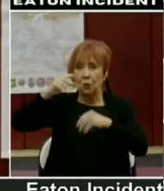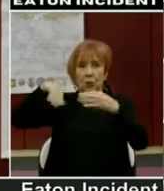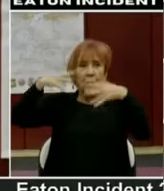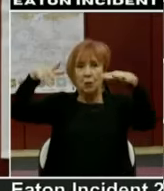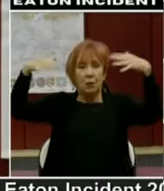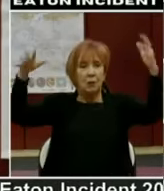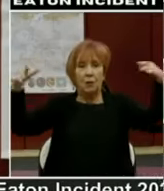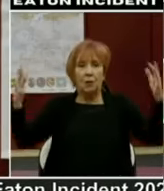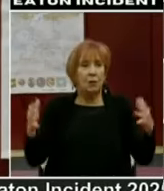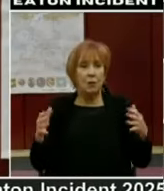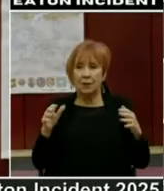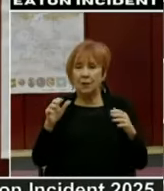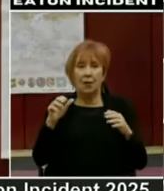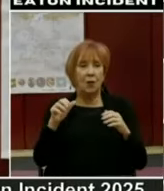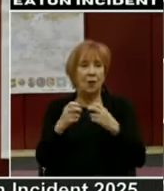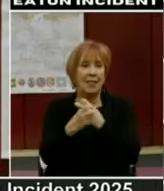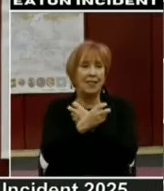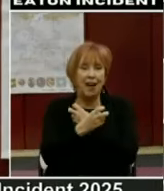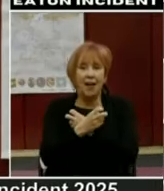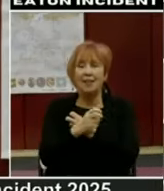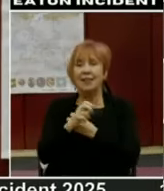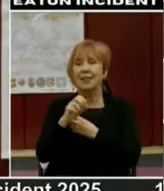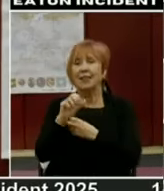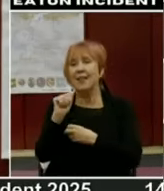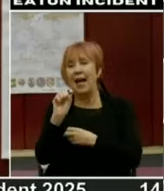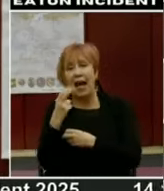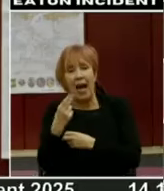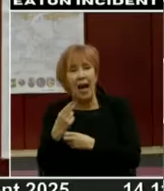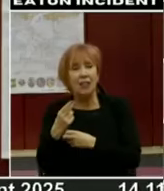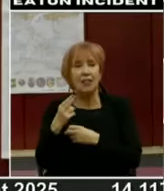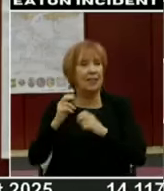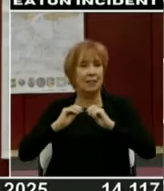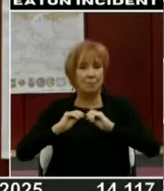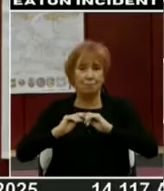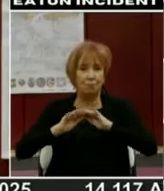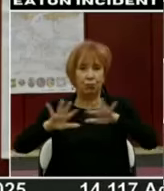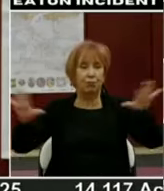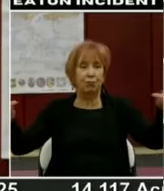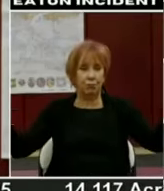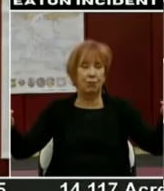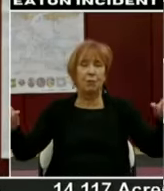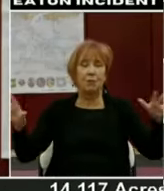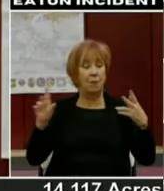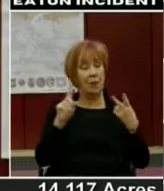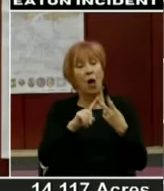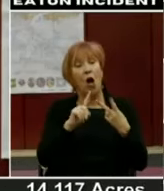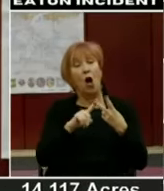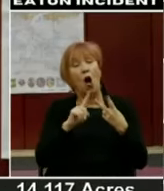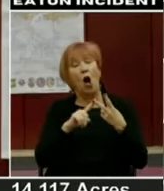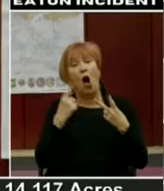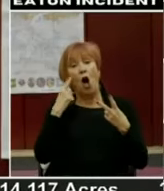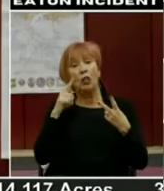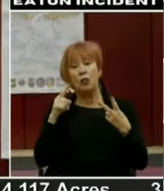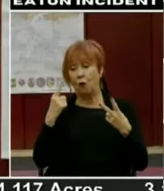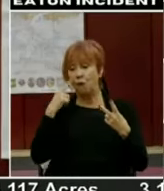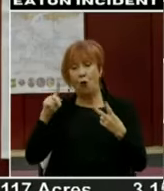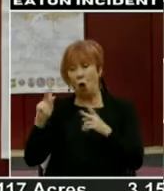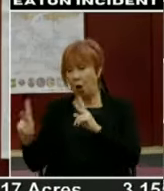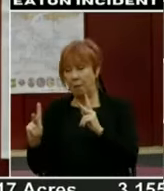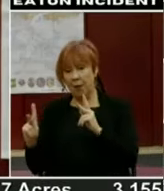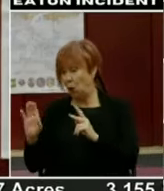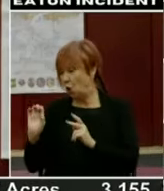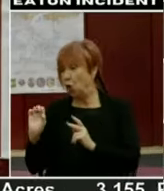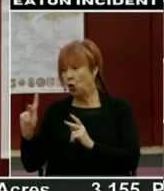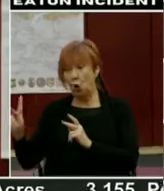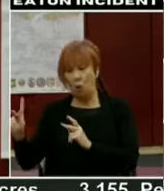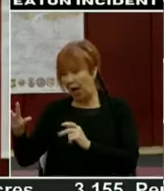ash. So we do have some tips on how to clean safely. We also have passed out today, for those of you that are going back